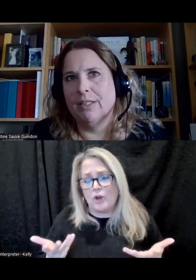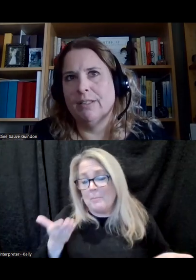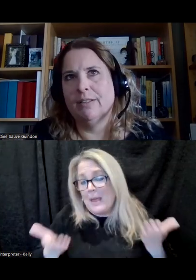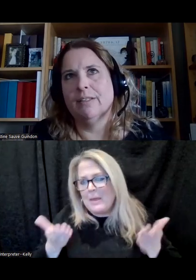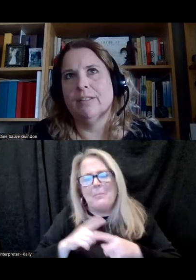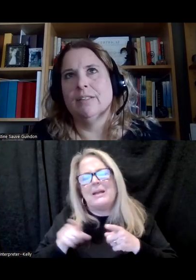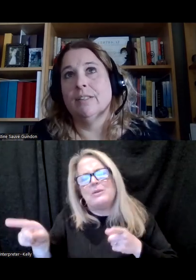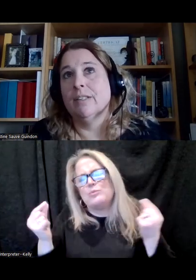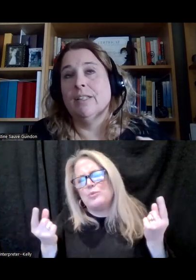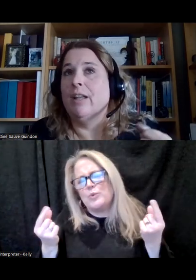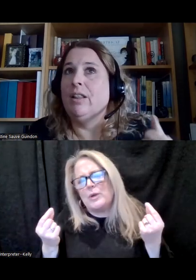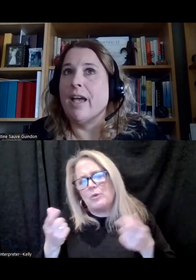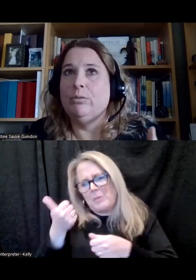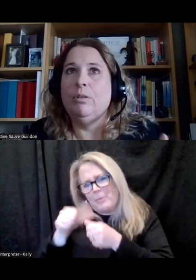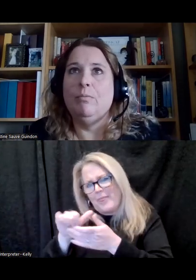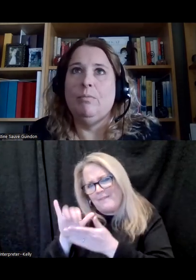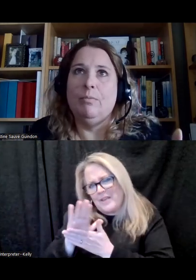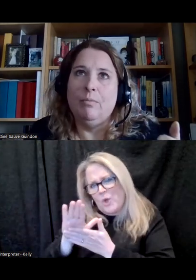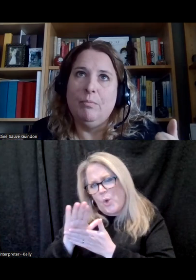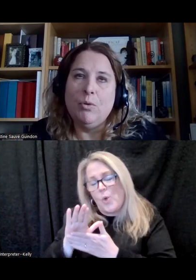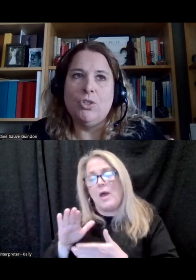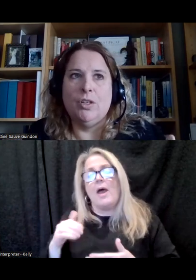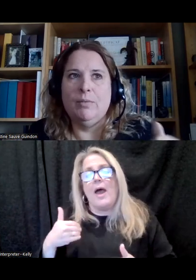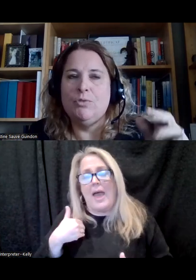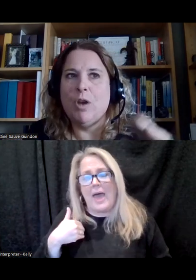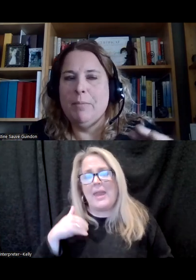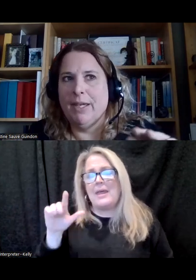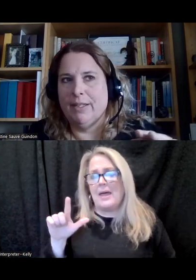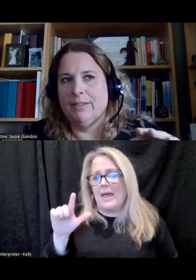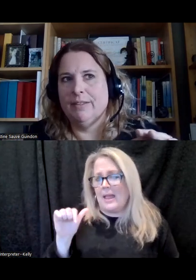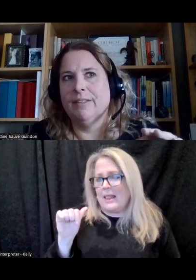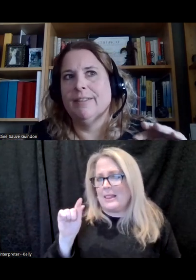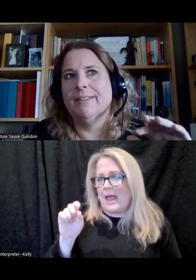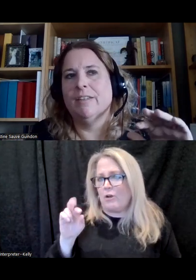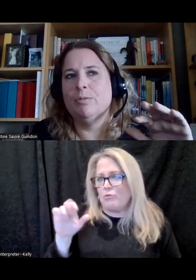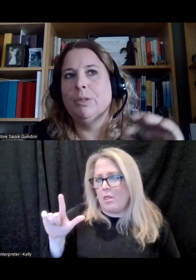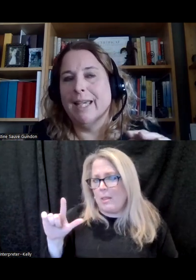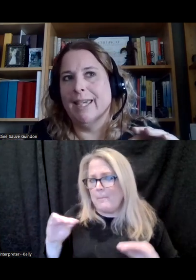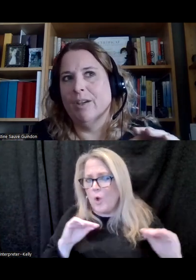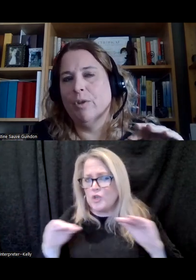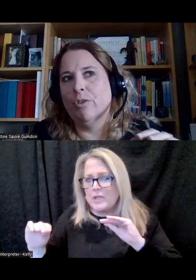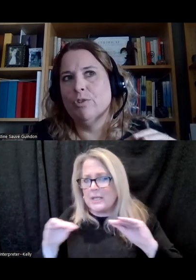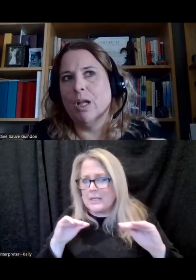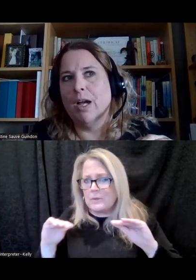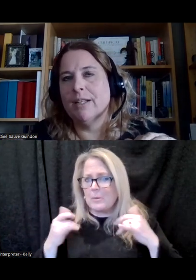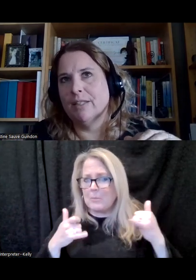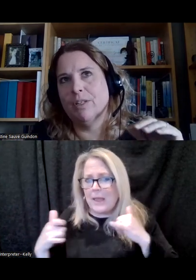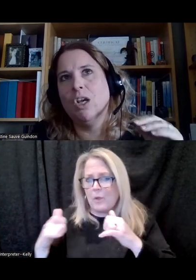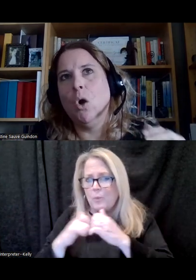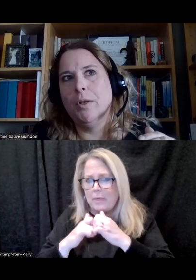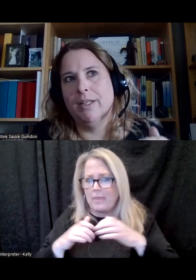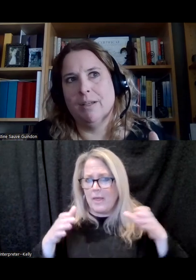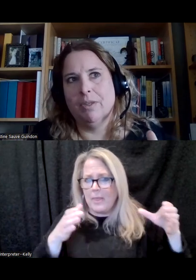doing? He had lateral motion. He was rubbing. He was playing with those blocks.